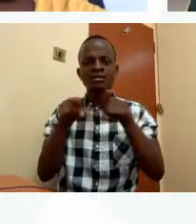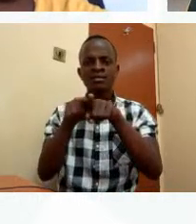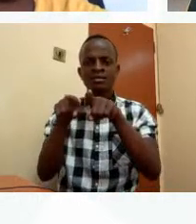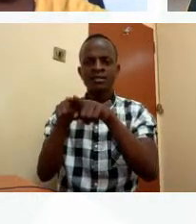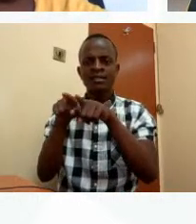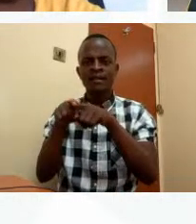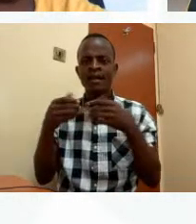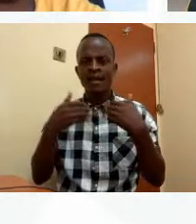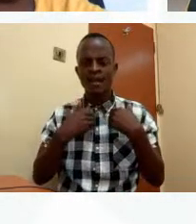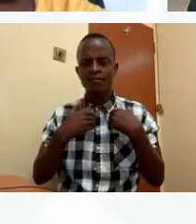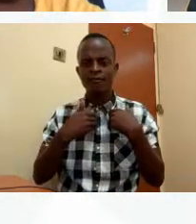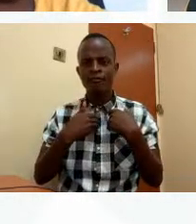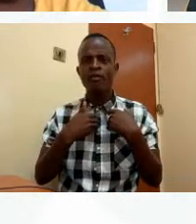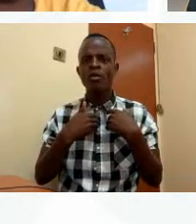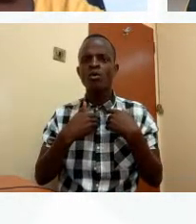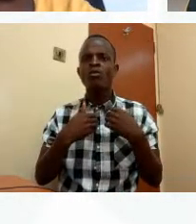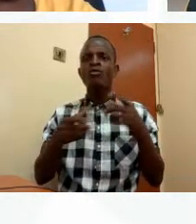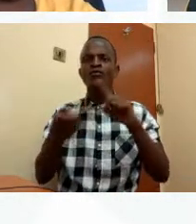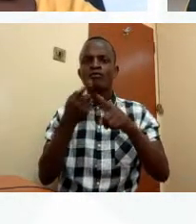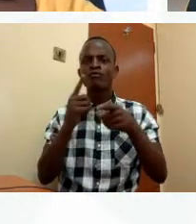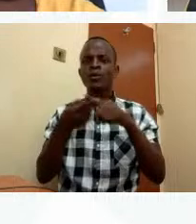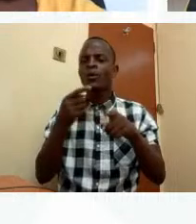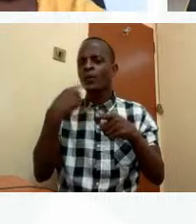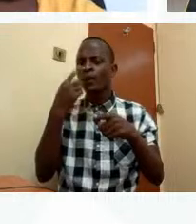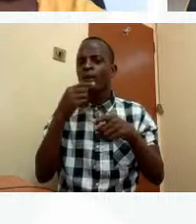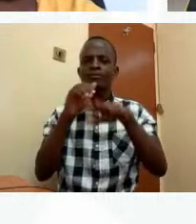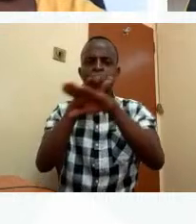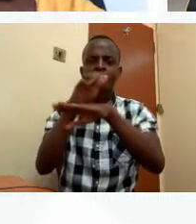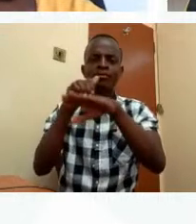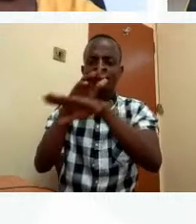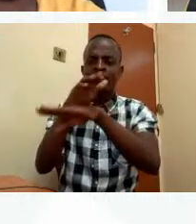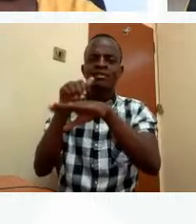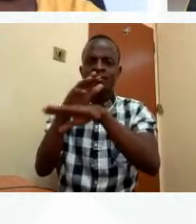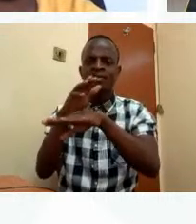window for experts that would want to come and